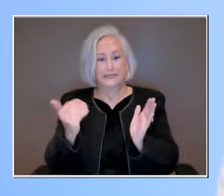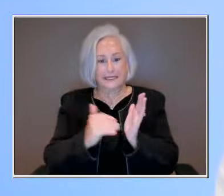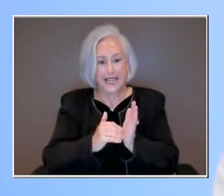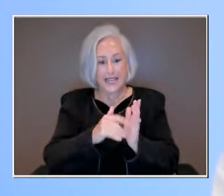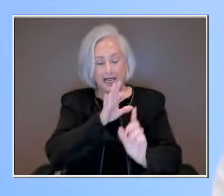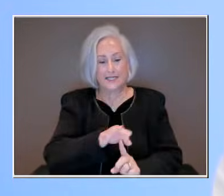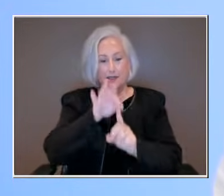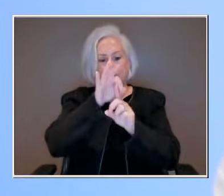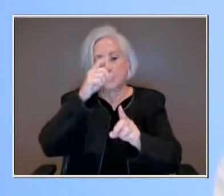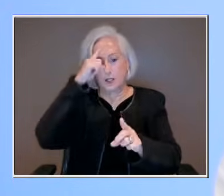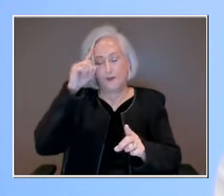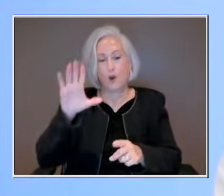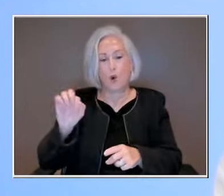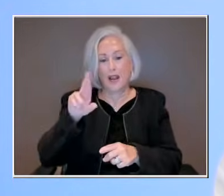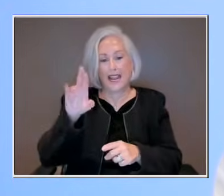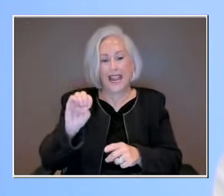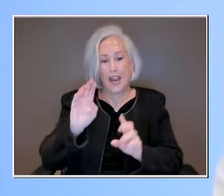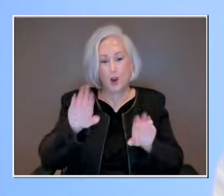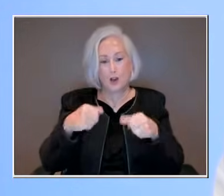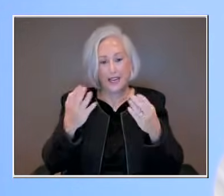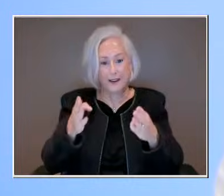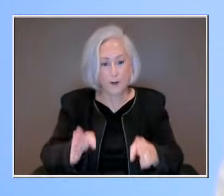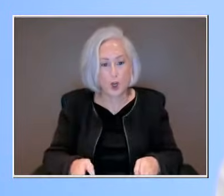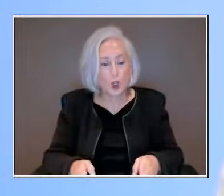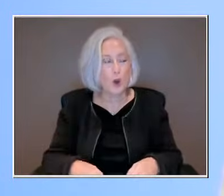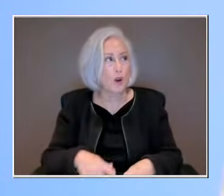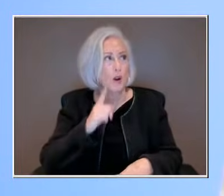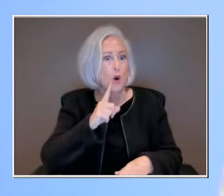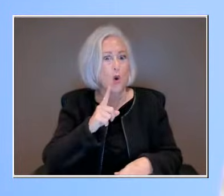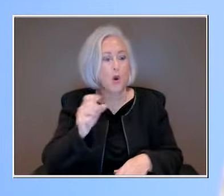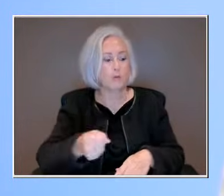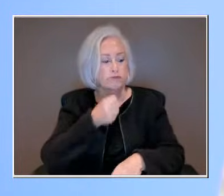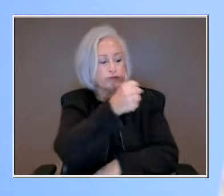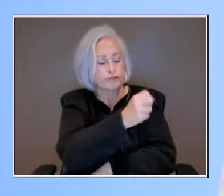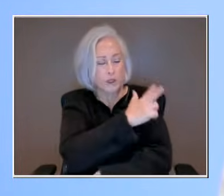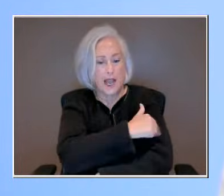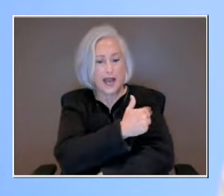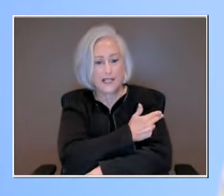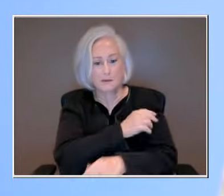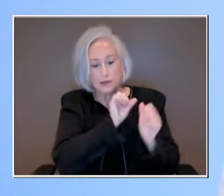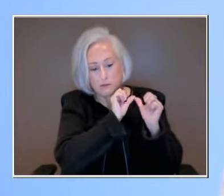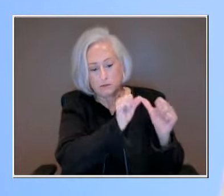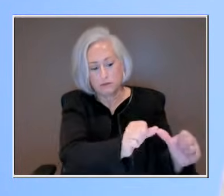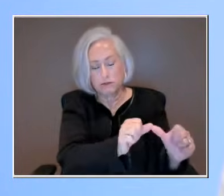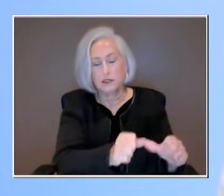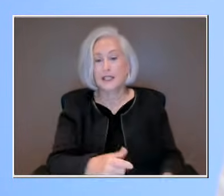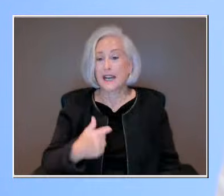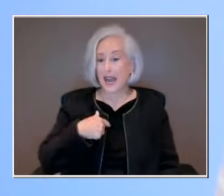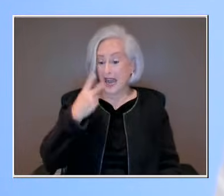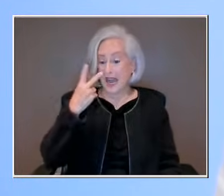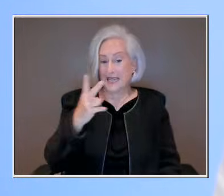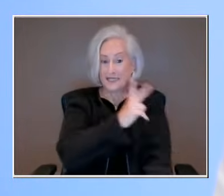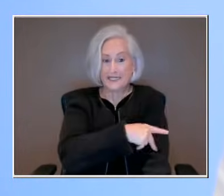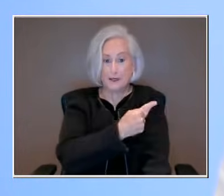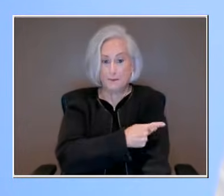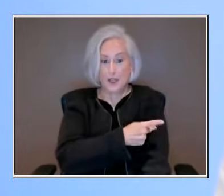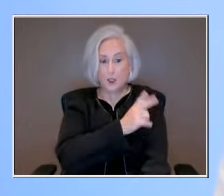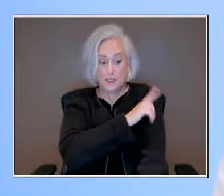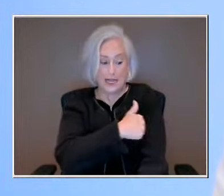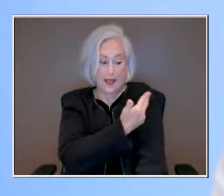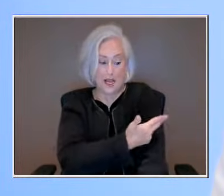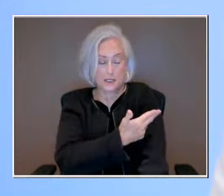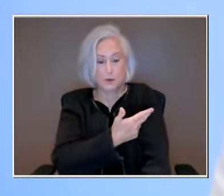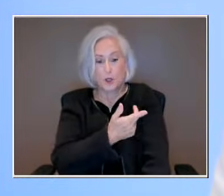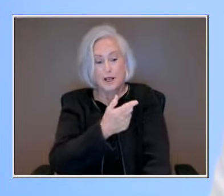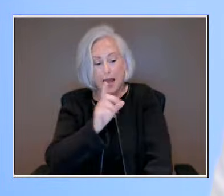caregivers and like acute hospitalizations. Like I see patients in the hospital, there are often times where I'll ask a family member, you know, what sort